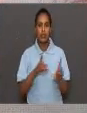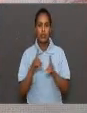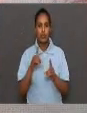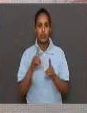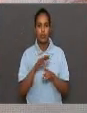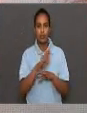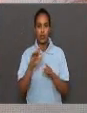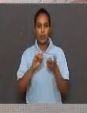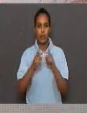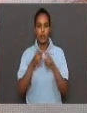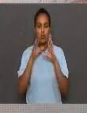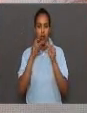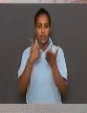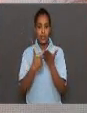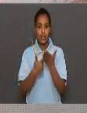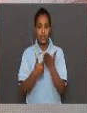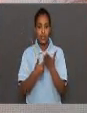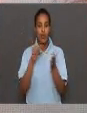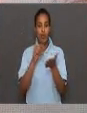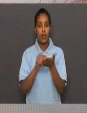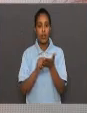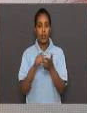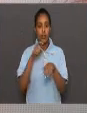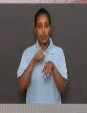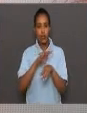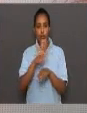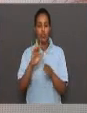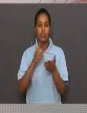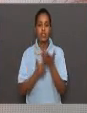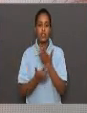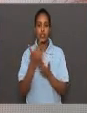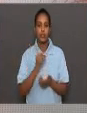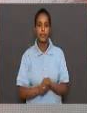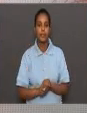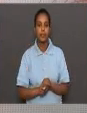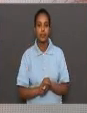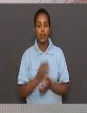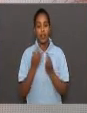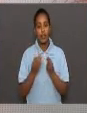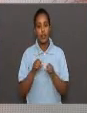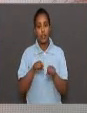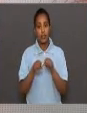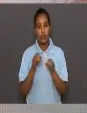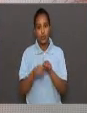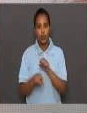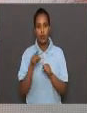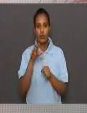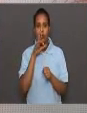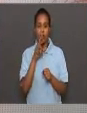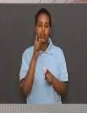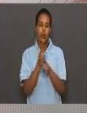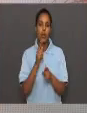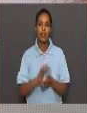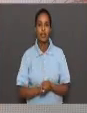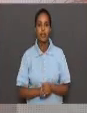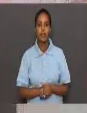Did you and your partner talk about these points during your discussion? If so, you